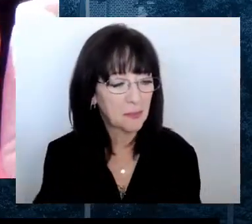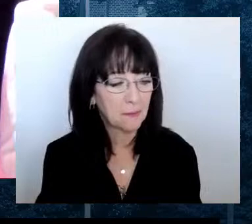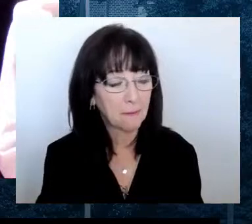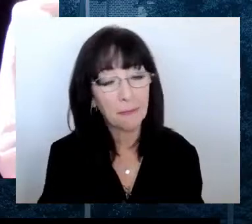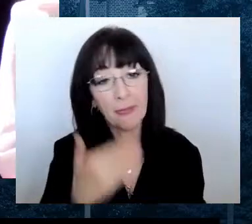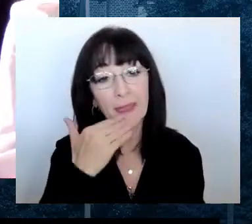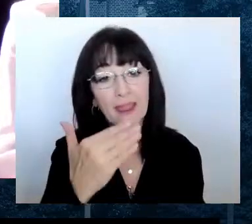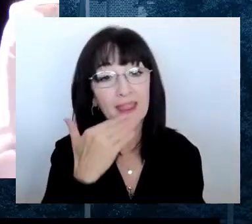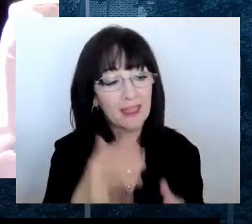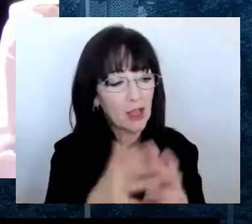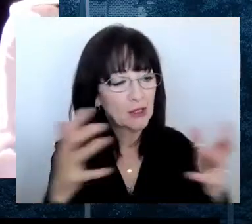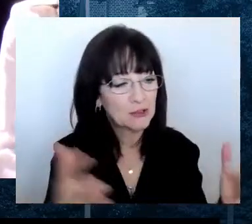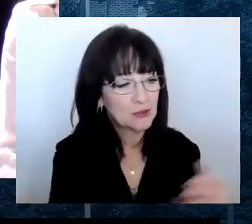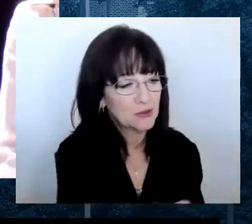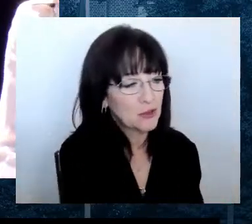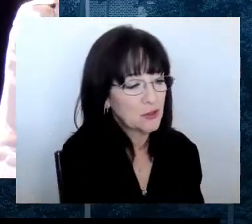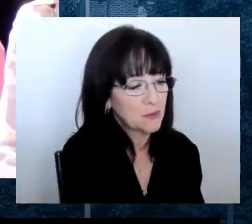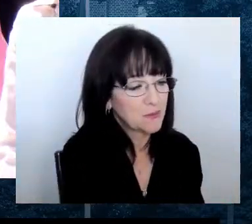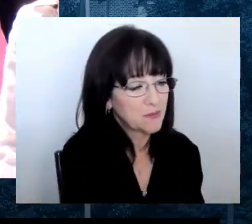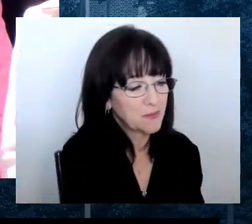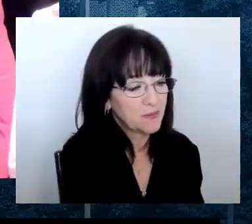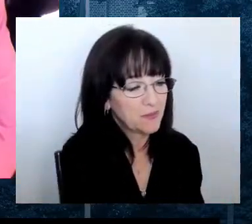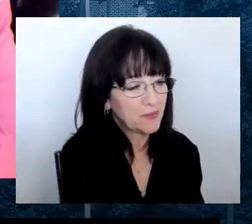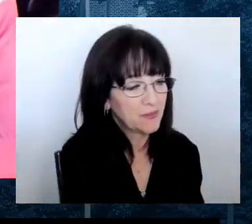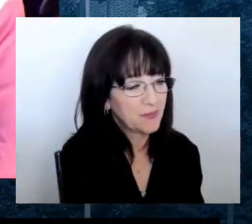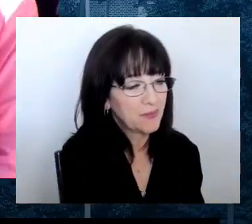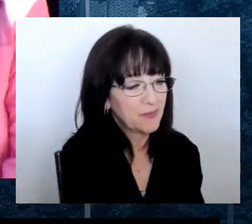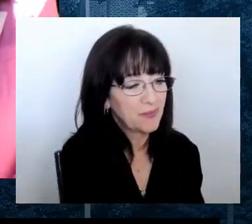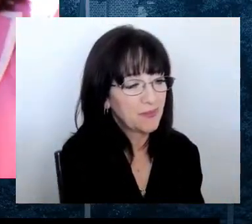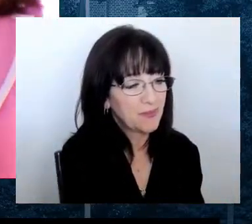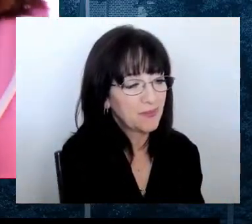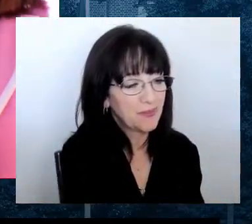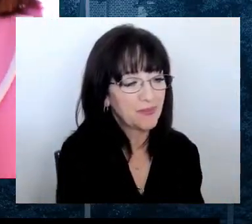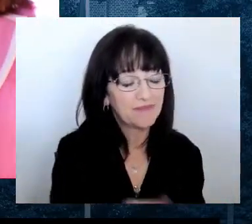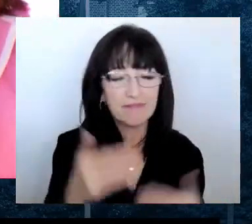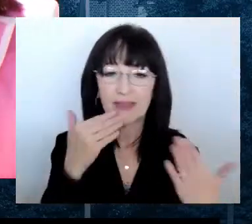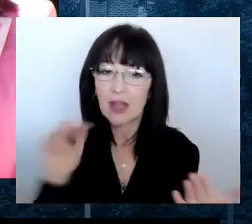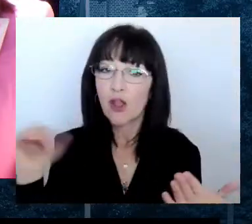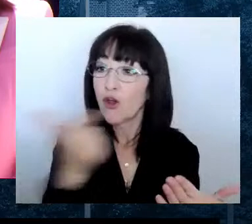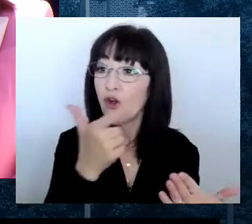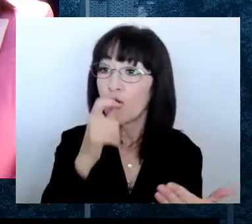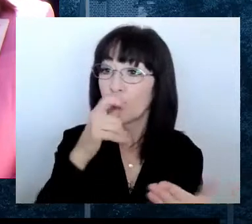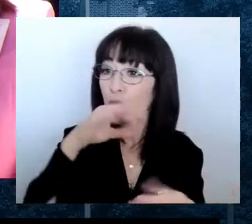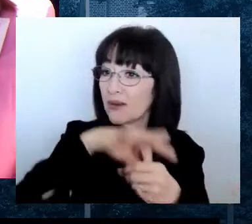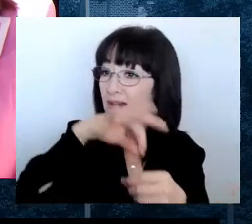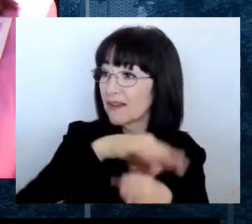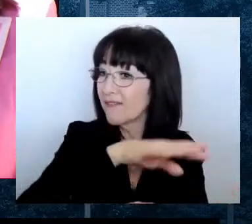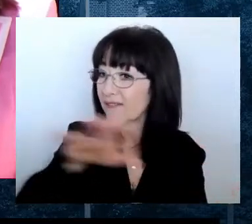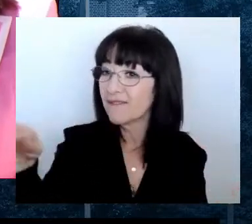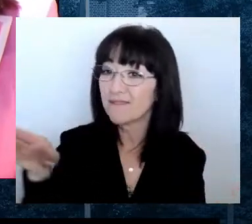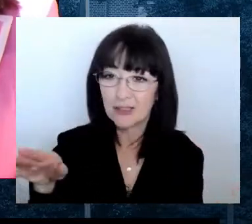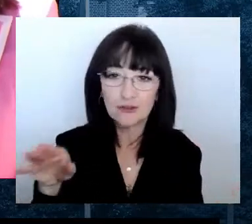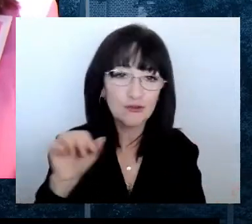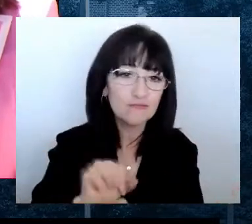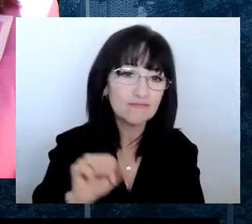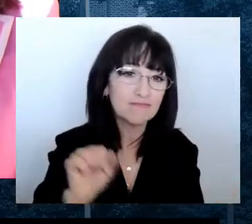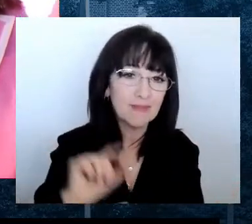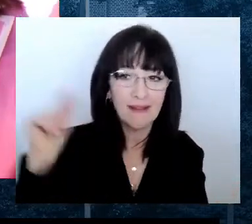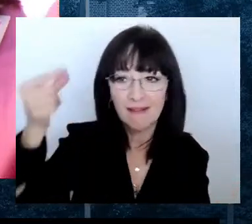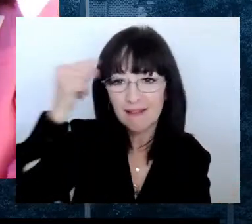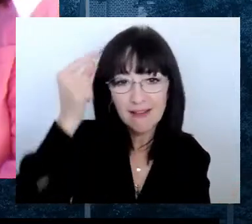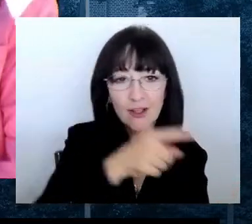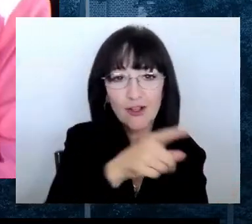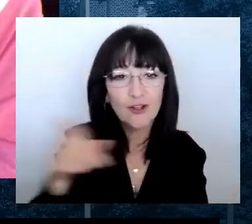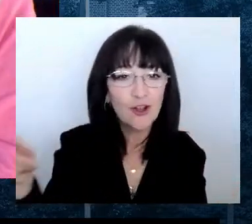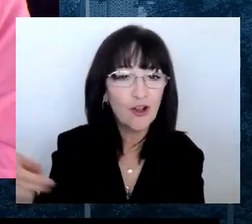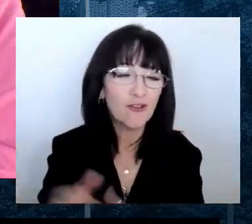Thanks so much, Senator Townsend, and all the elected officials and legislators here today, and to all of you. It's great to be here, an amazing day. And I just